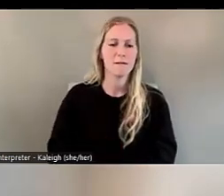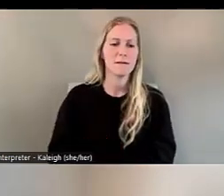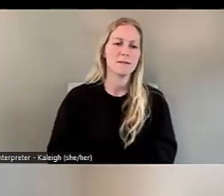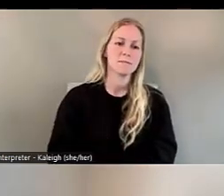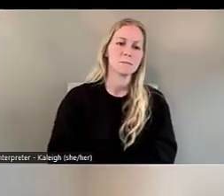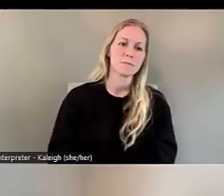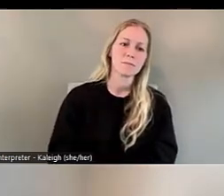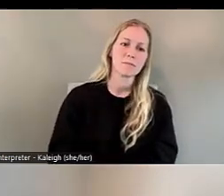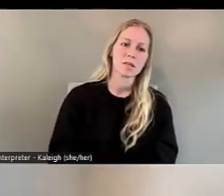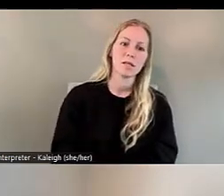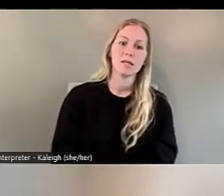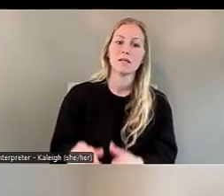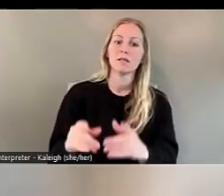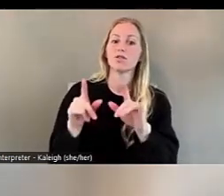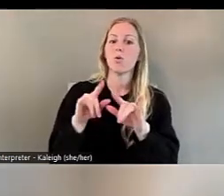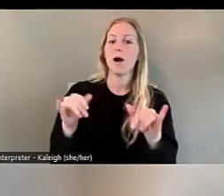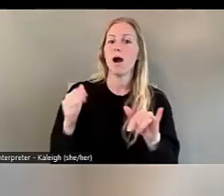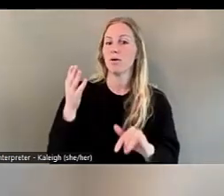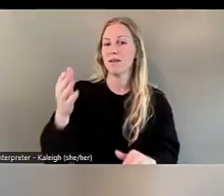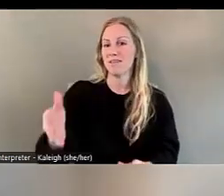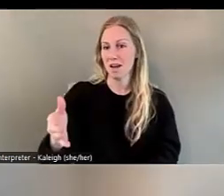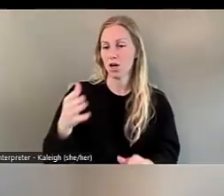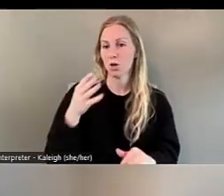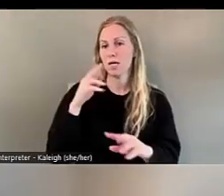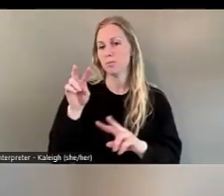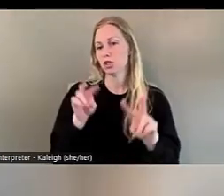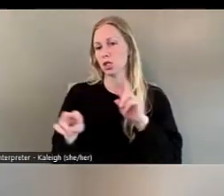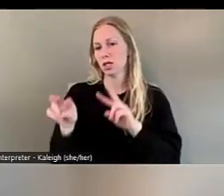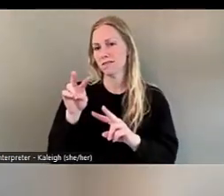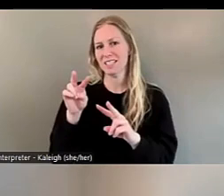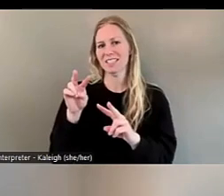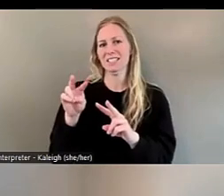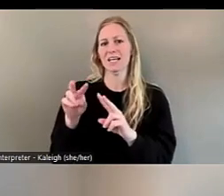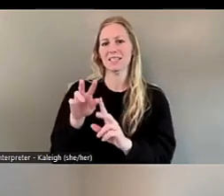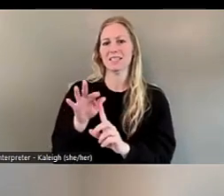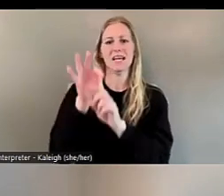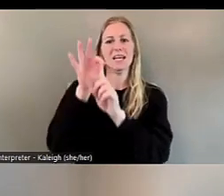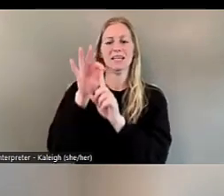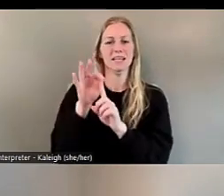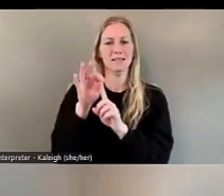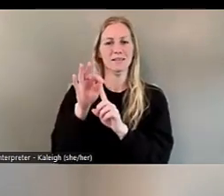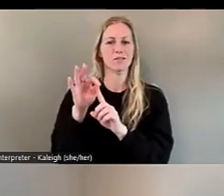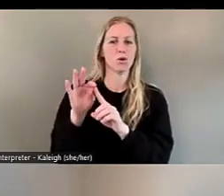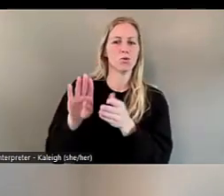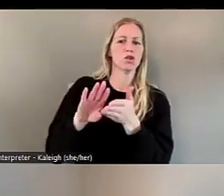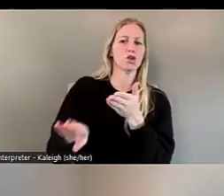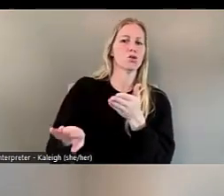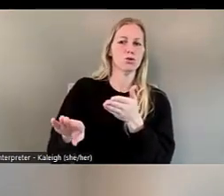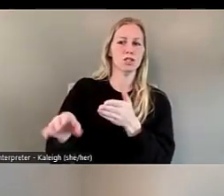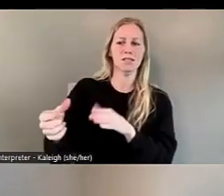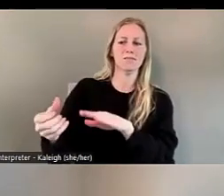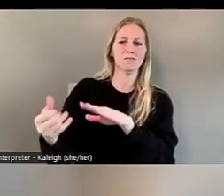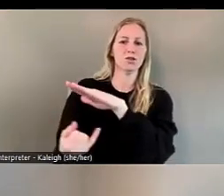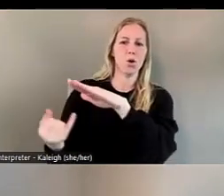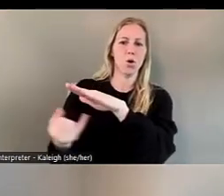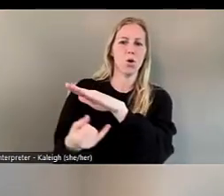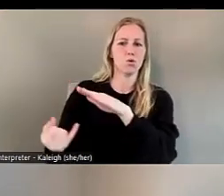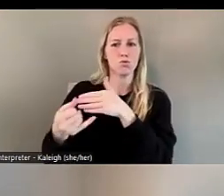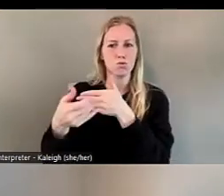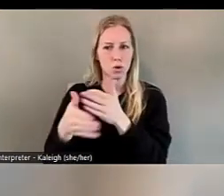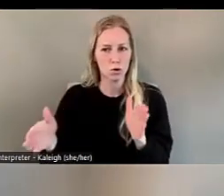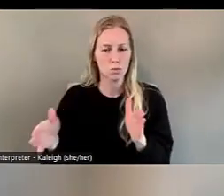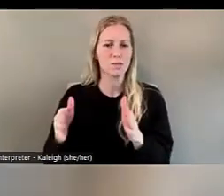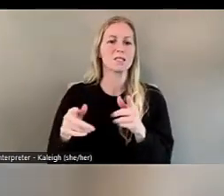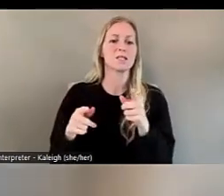While on site in the district, we observed designated seclusion rooms in most of the schools we visited. The rooms varied